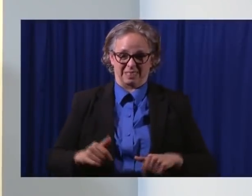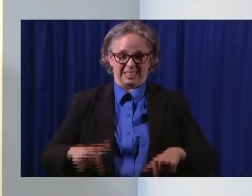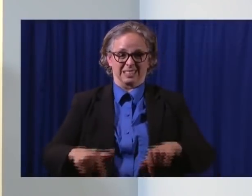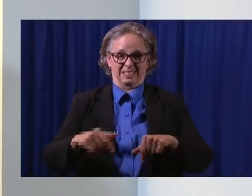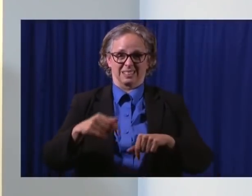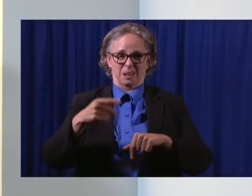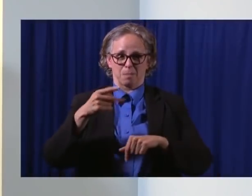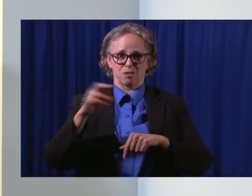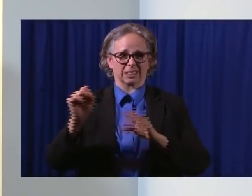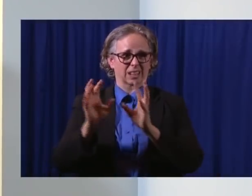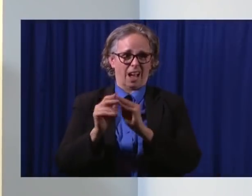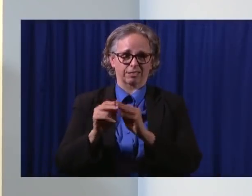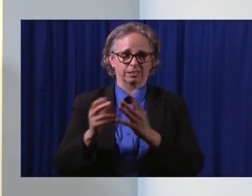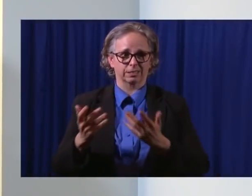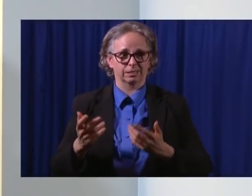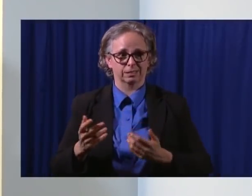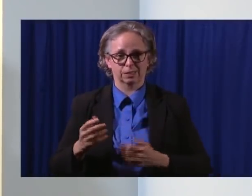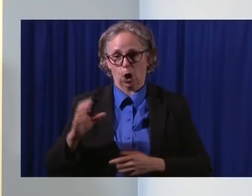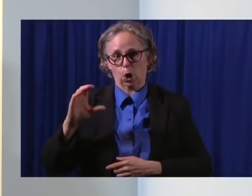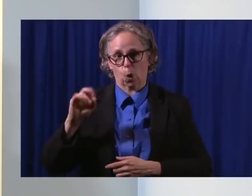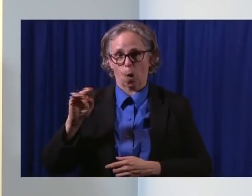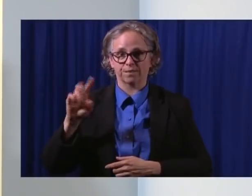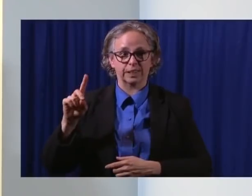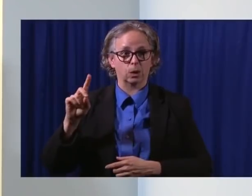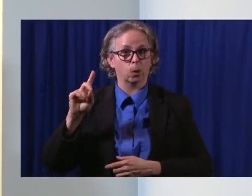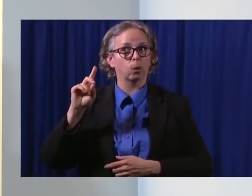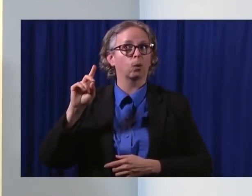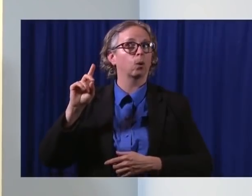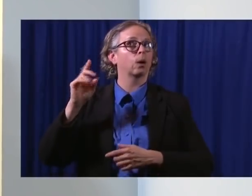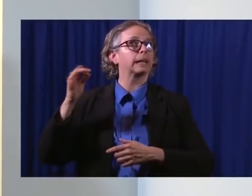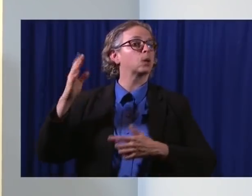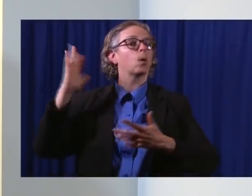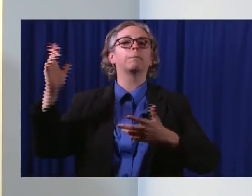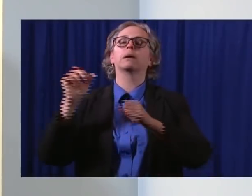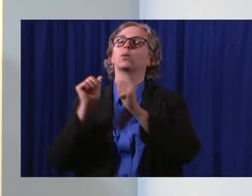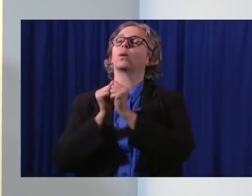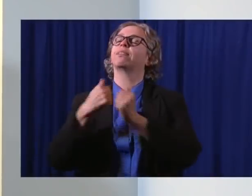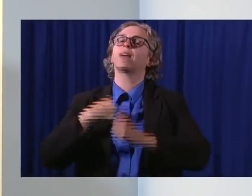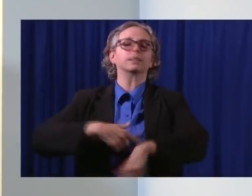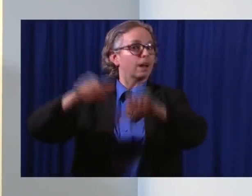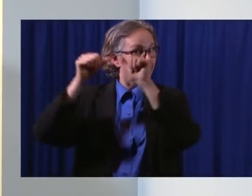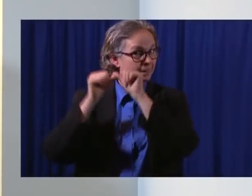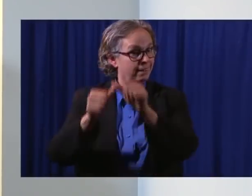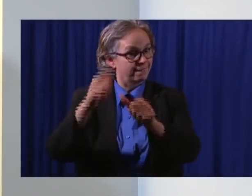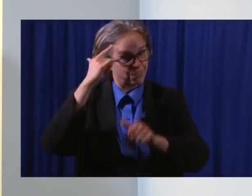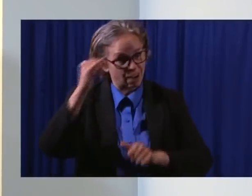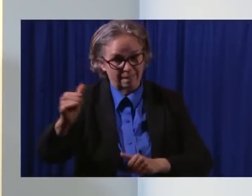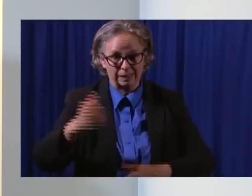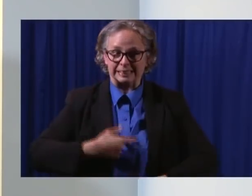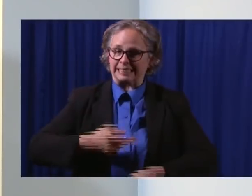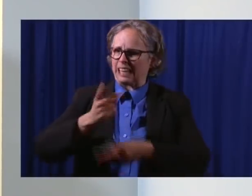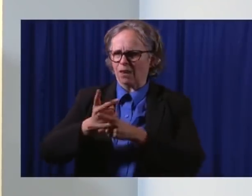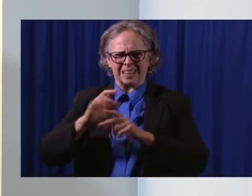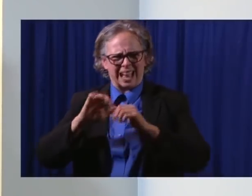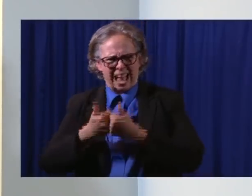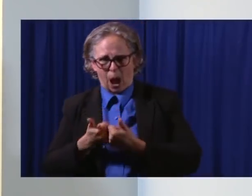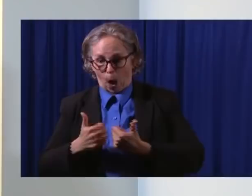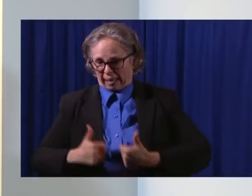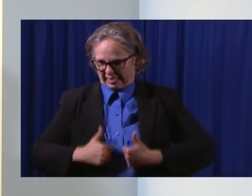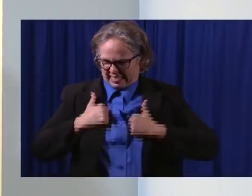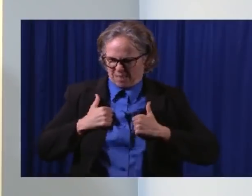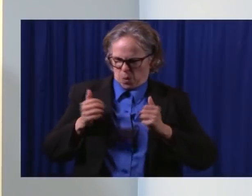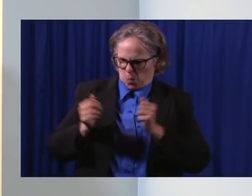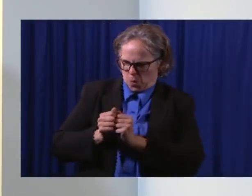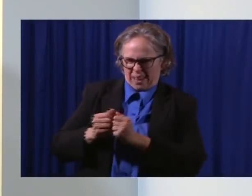with us for some time. And we have a responsibility to learn to live with the virus in our lives, to protect